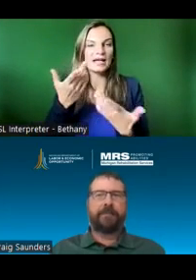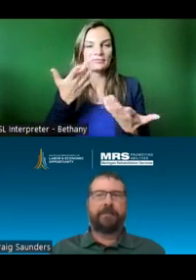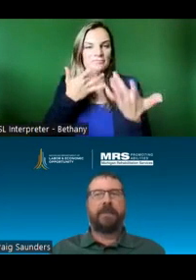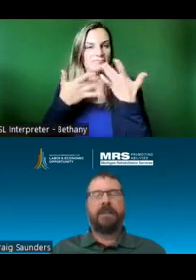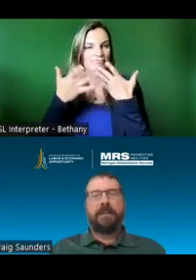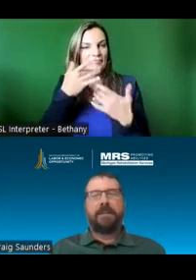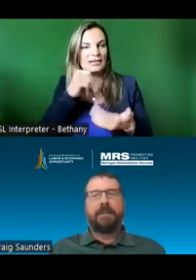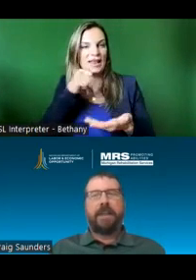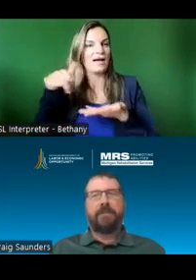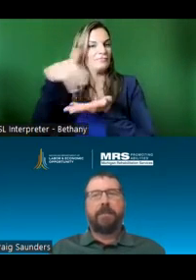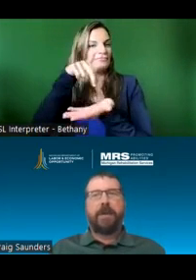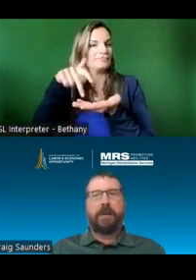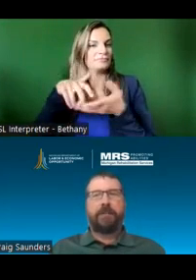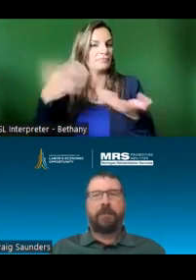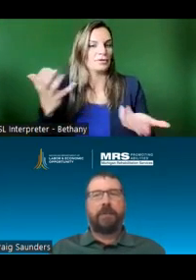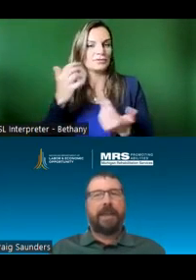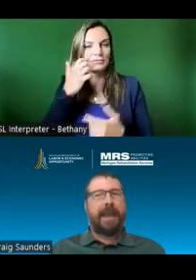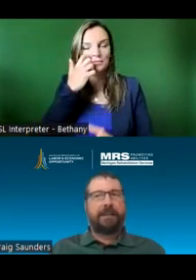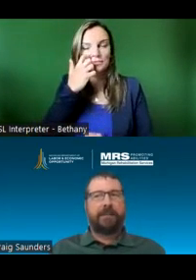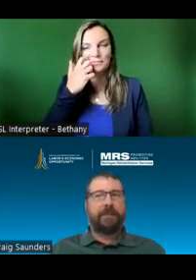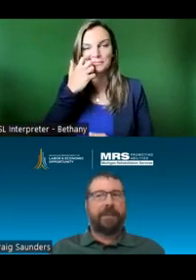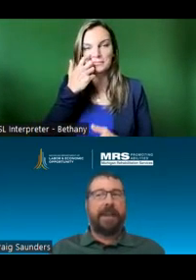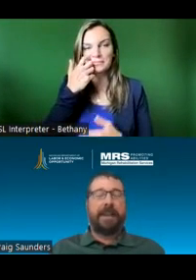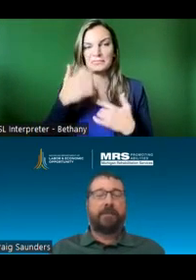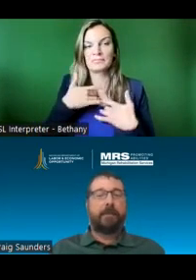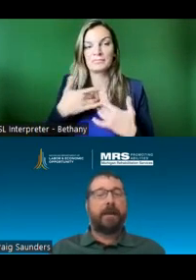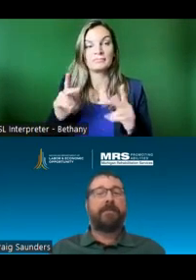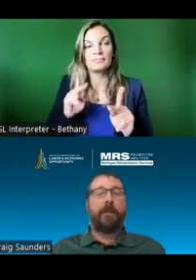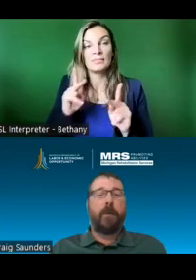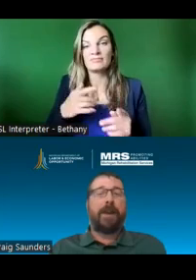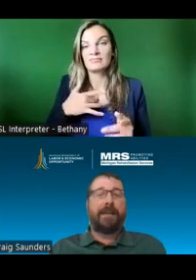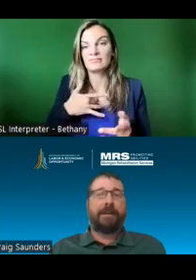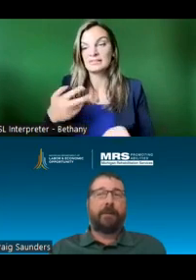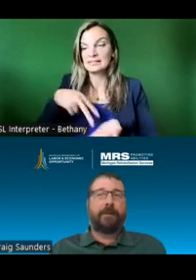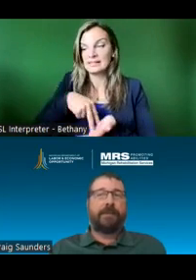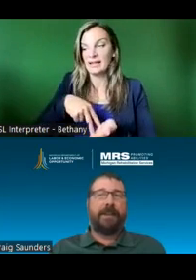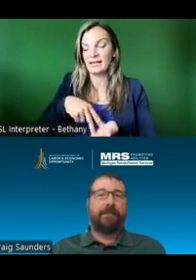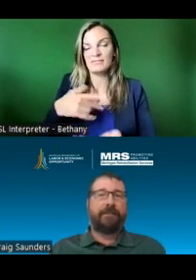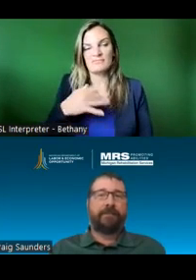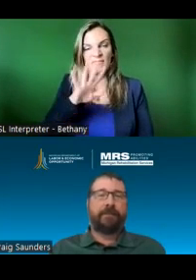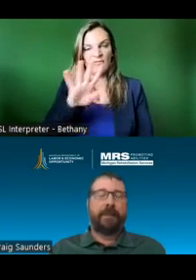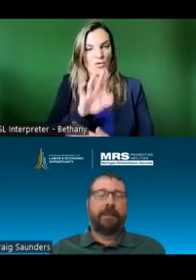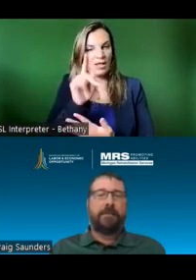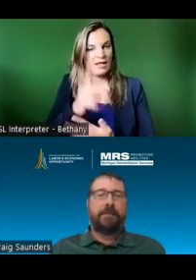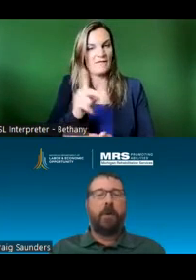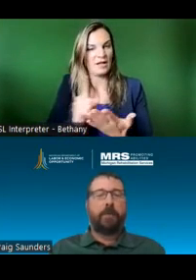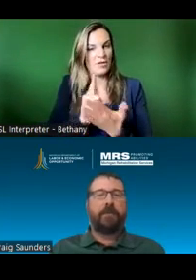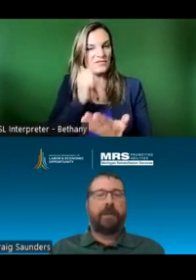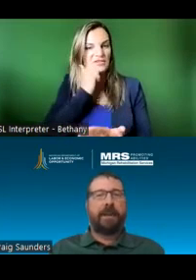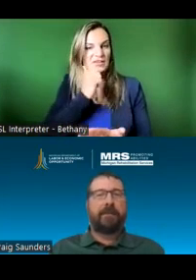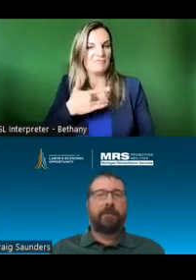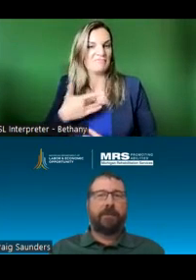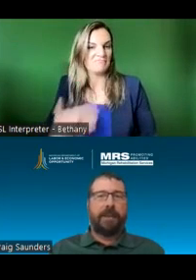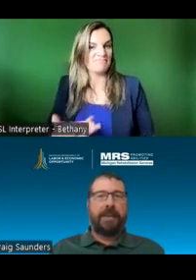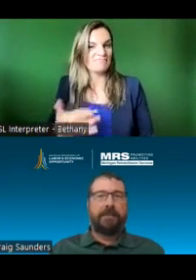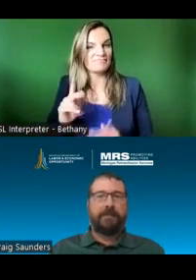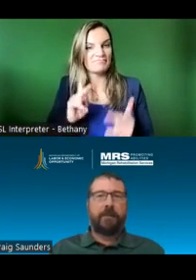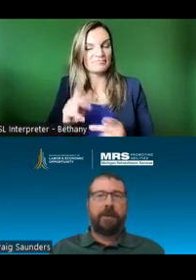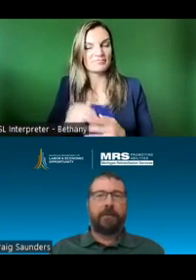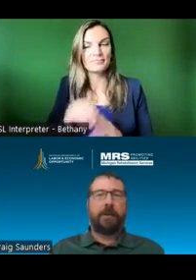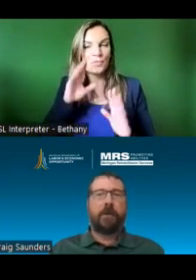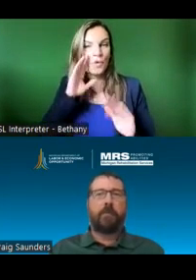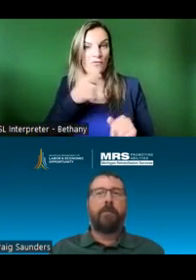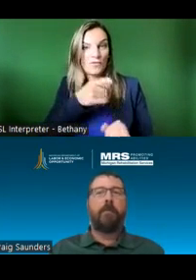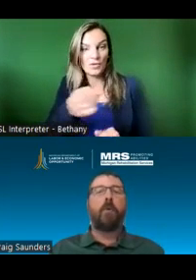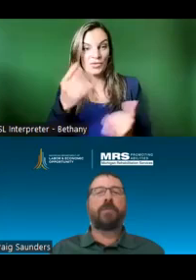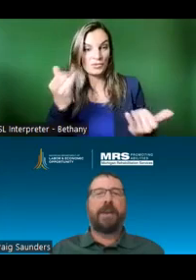active. The average American is only active and standing for about 4.5 hours a day. My hope is that after today, you'll